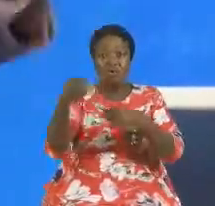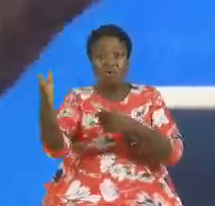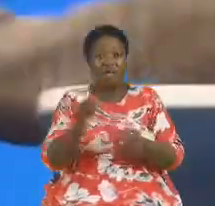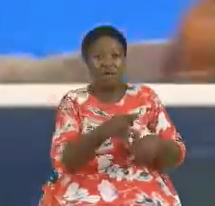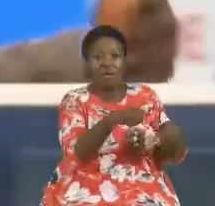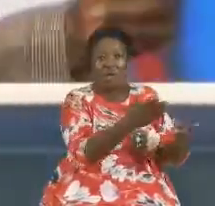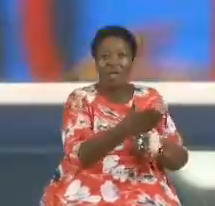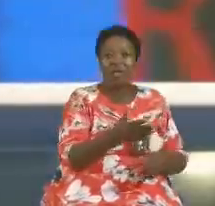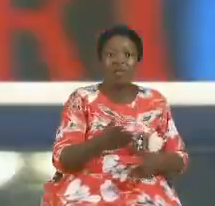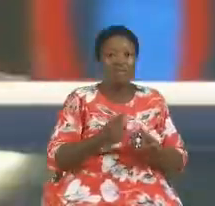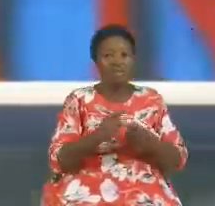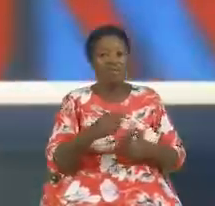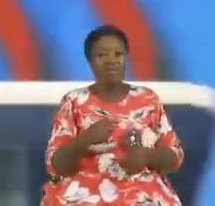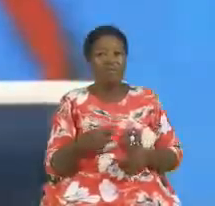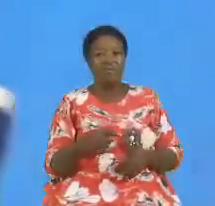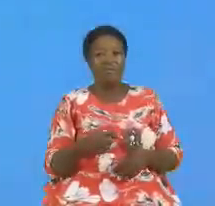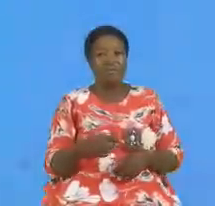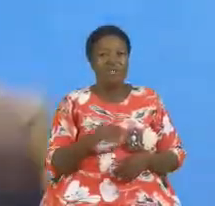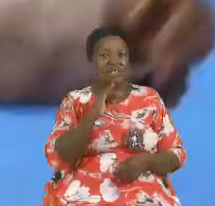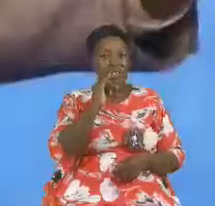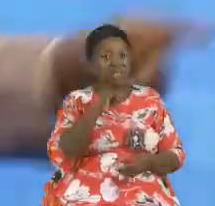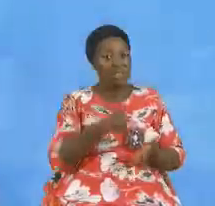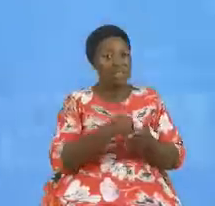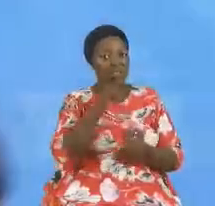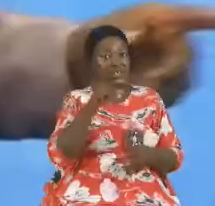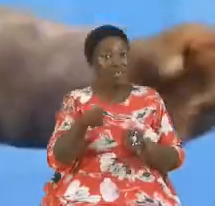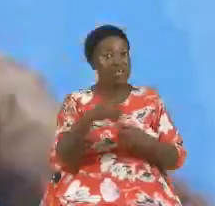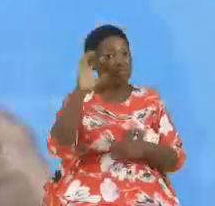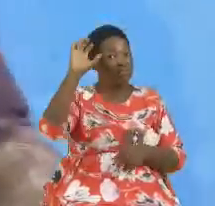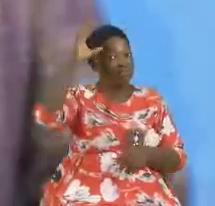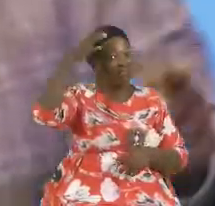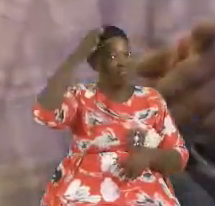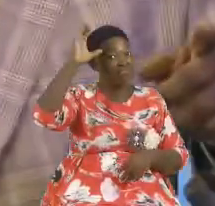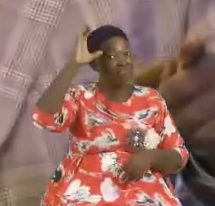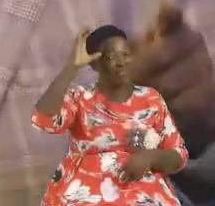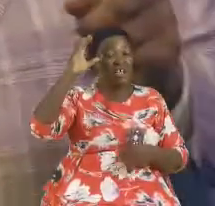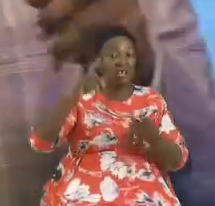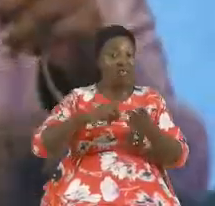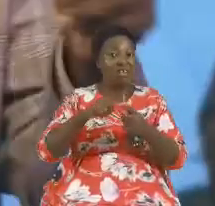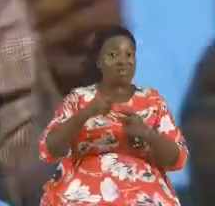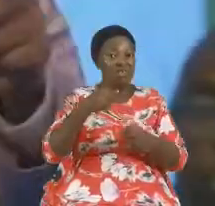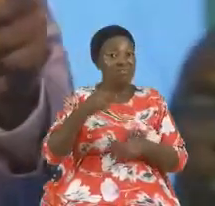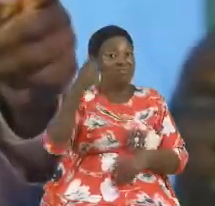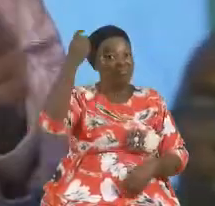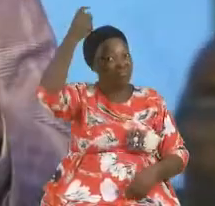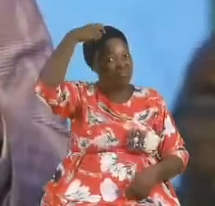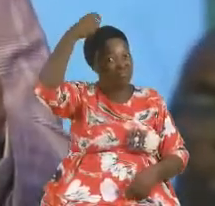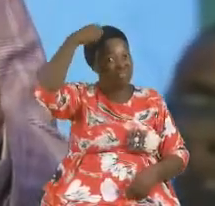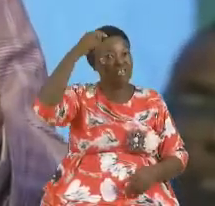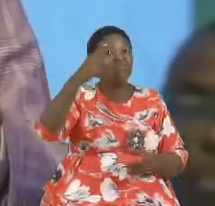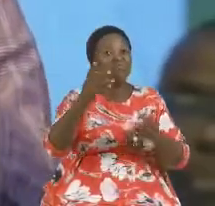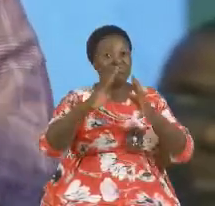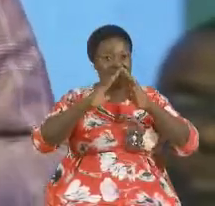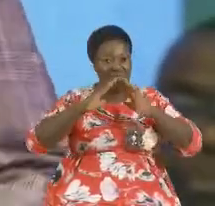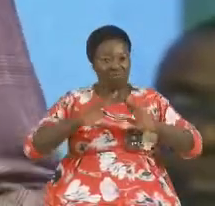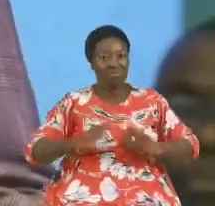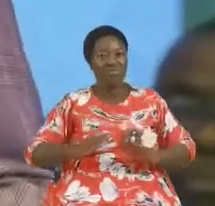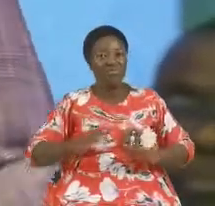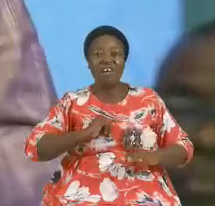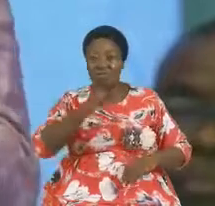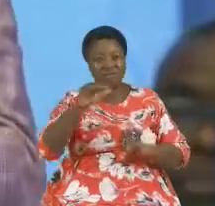your brain is running here and there, go there, go there. You say, isn't that like madness? And then you